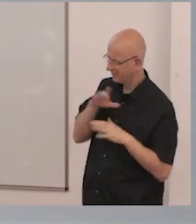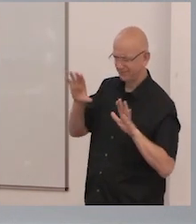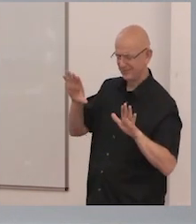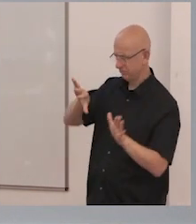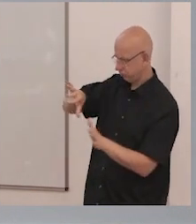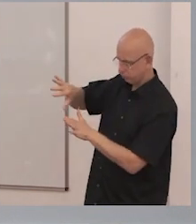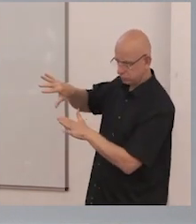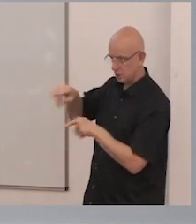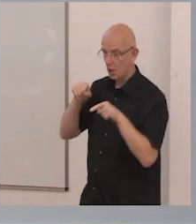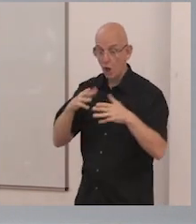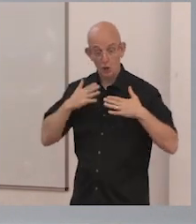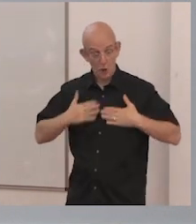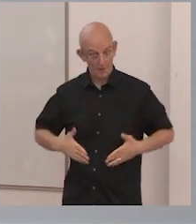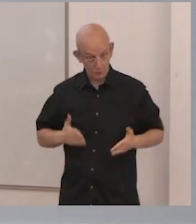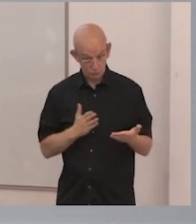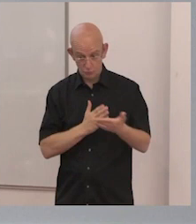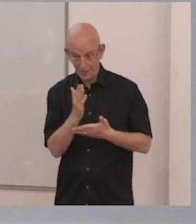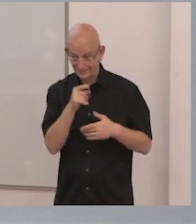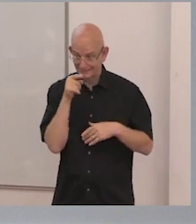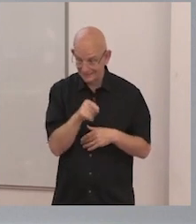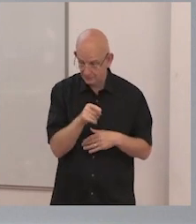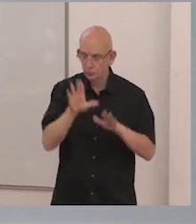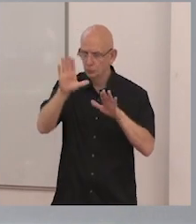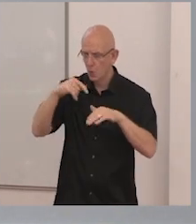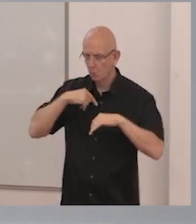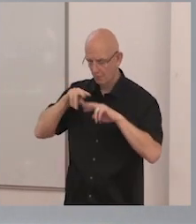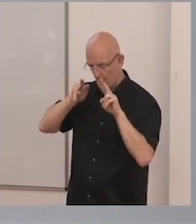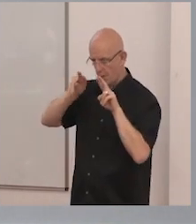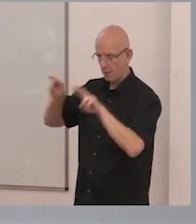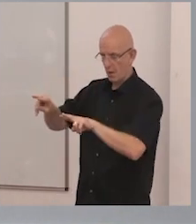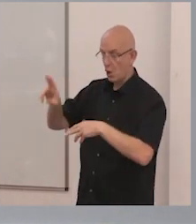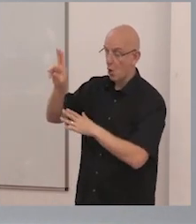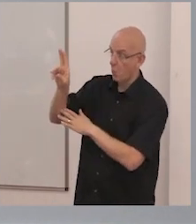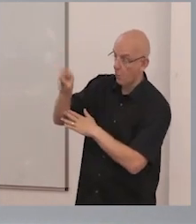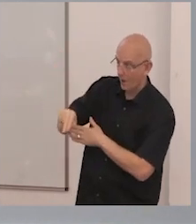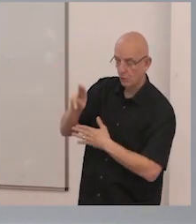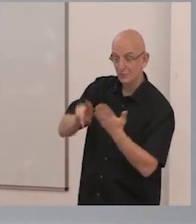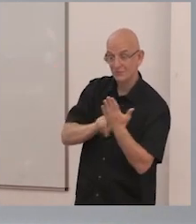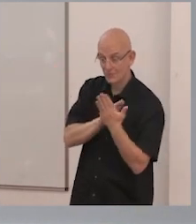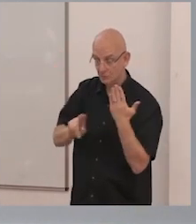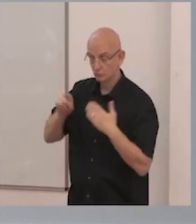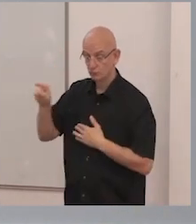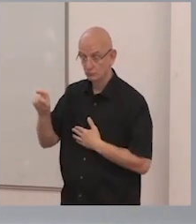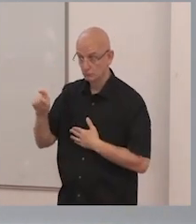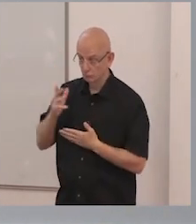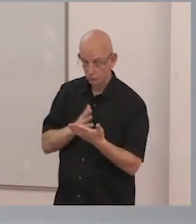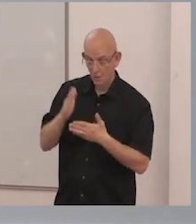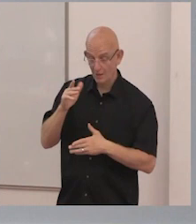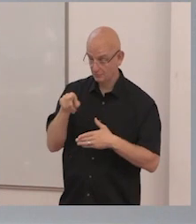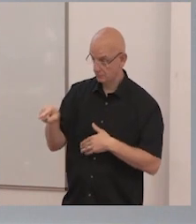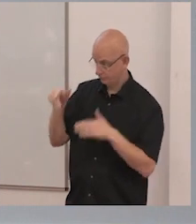point, in 1989, we began to see a positive shift in human rights discourse.